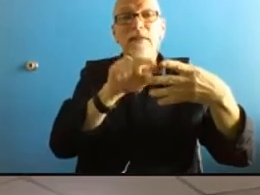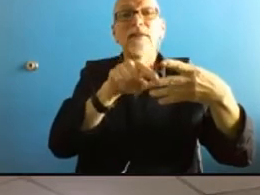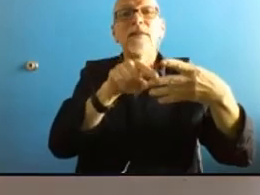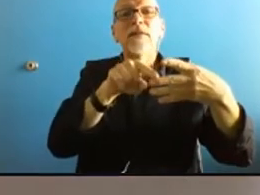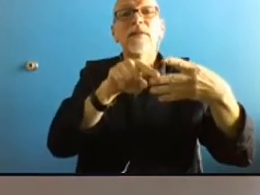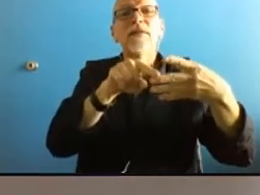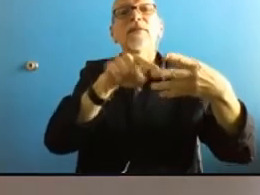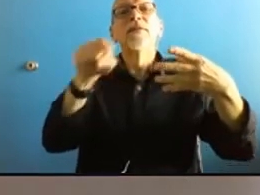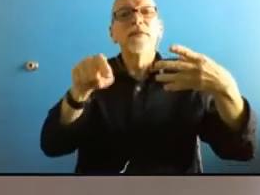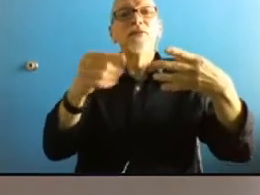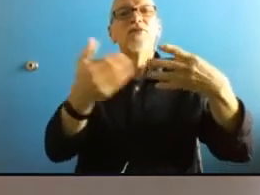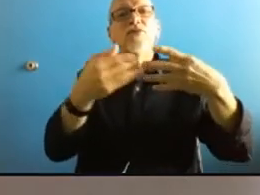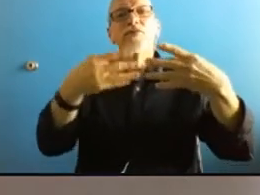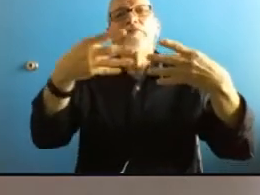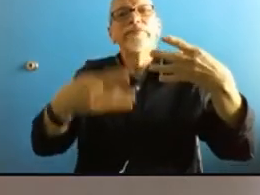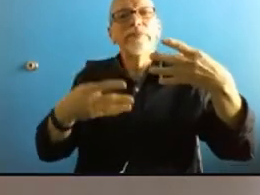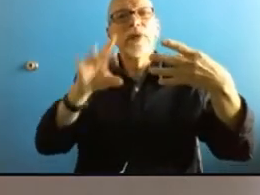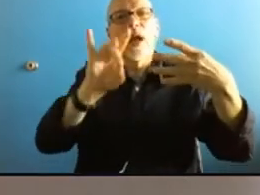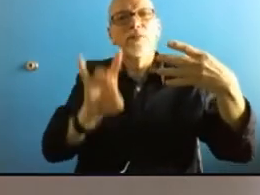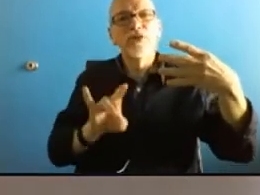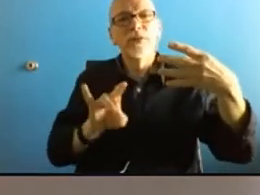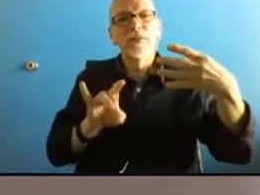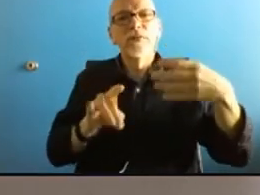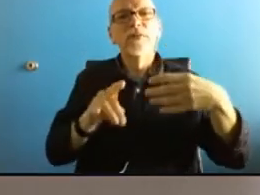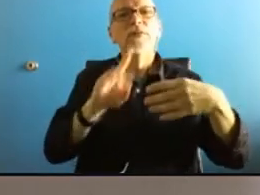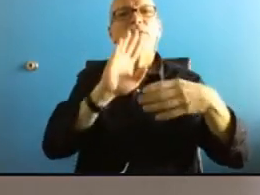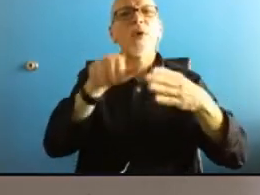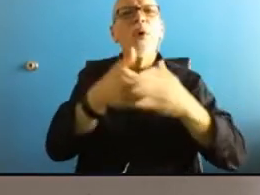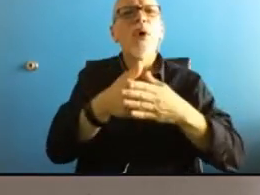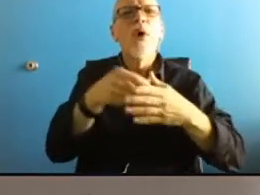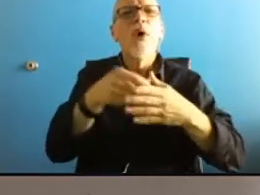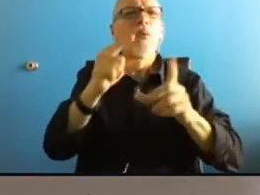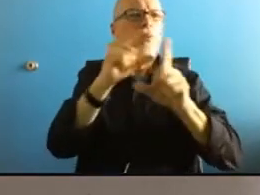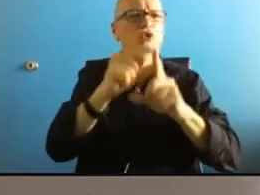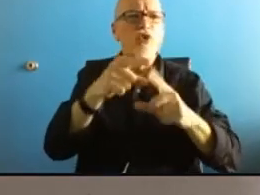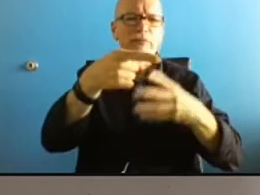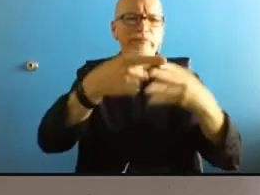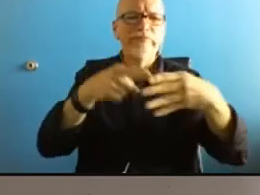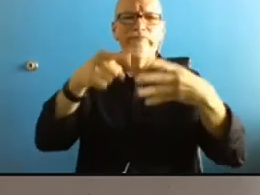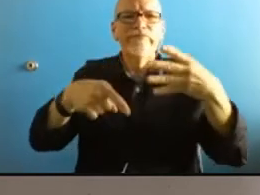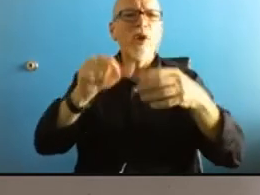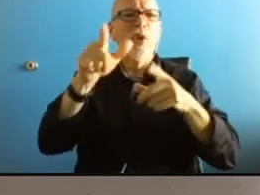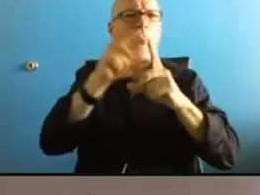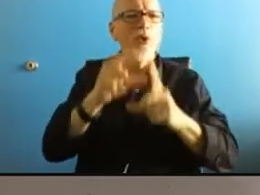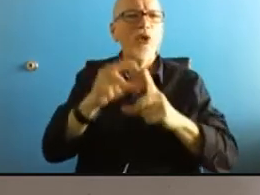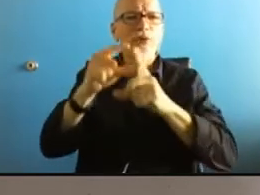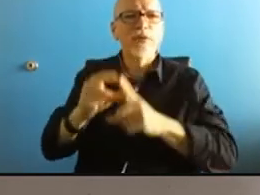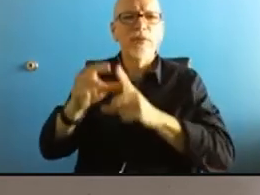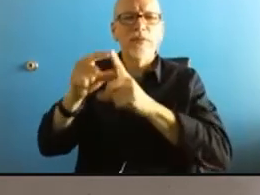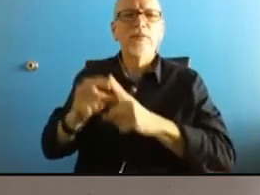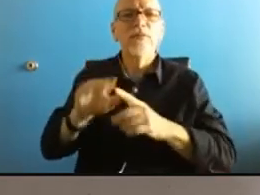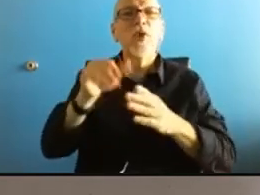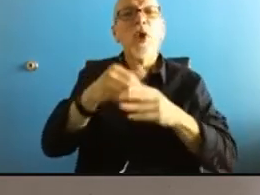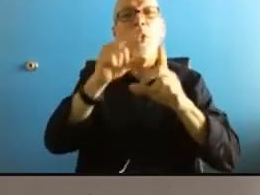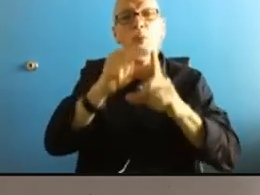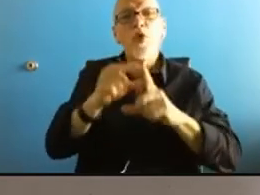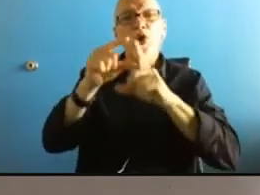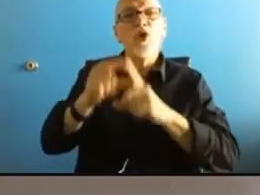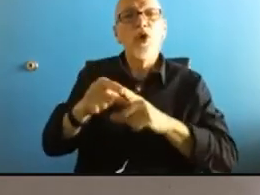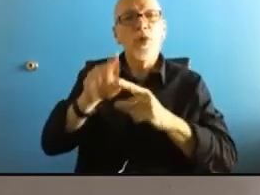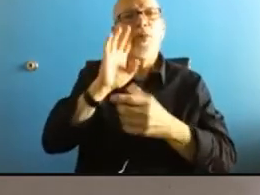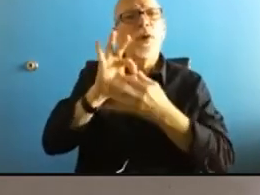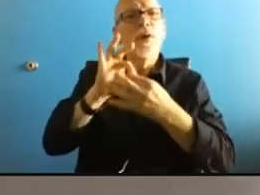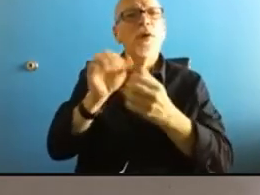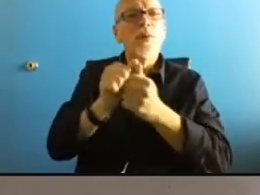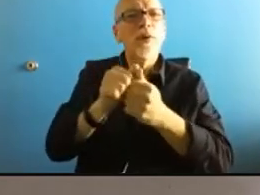of additional options. All of these are words. And all of these words tie into literacy.